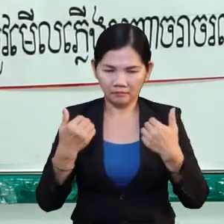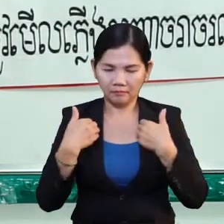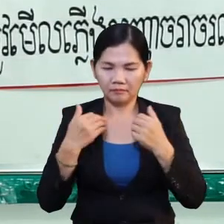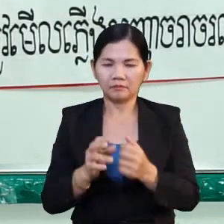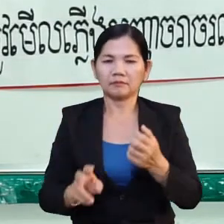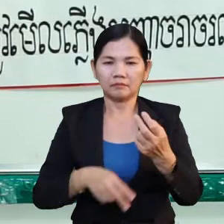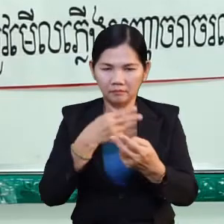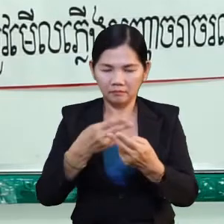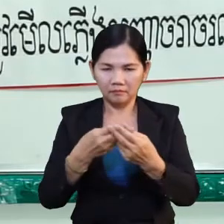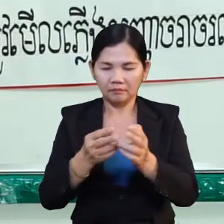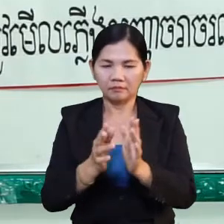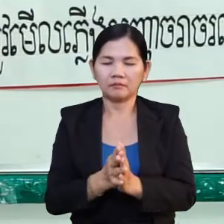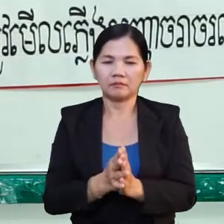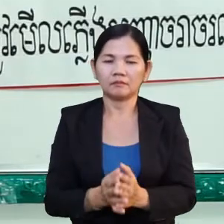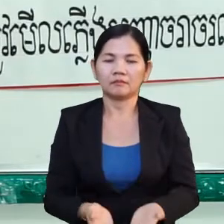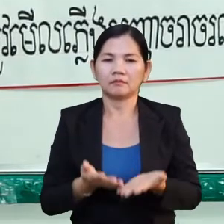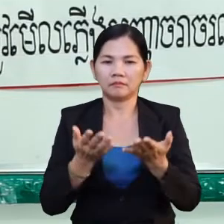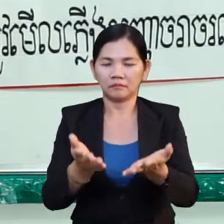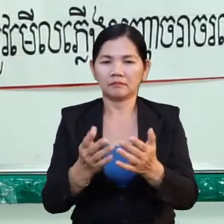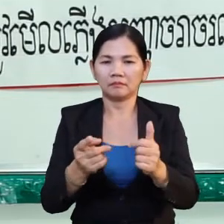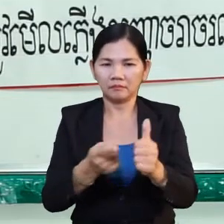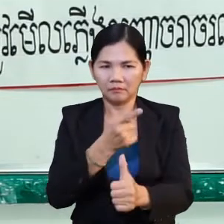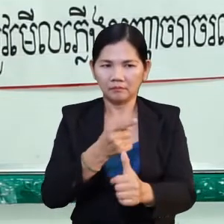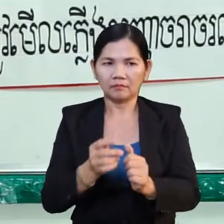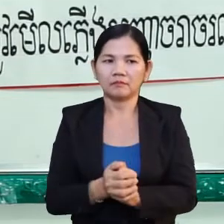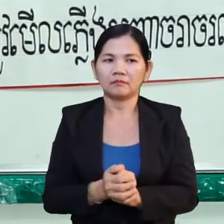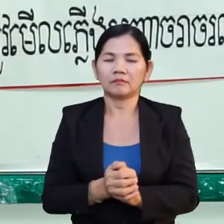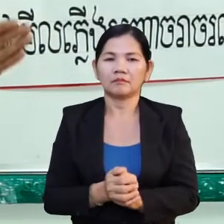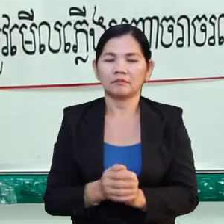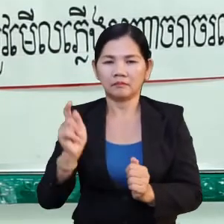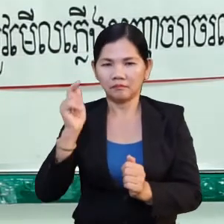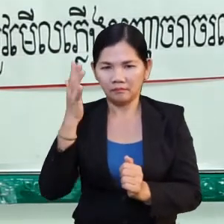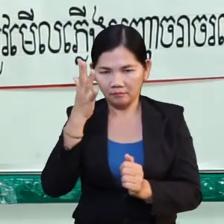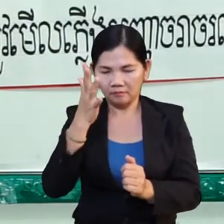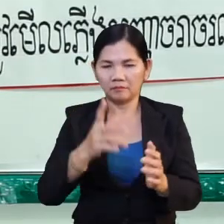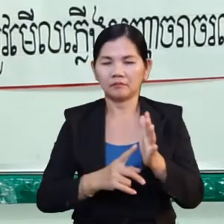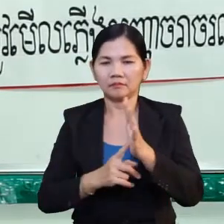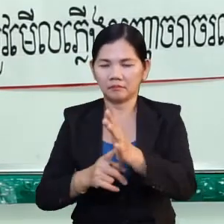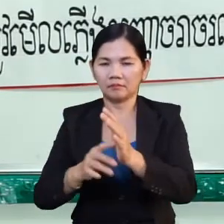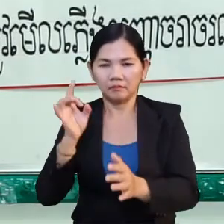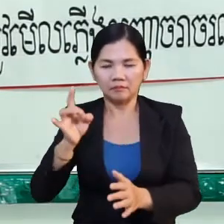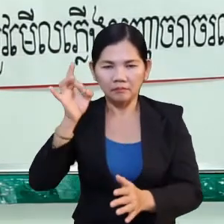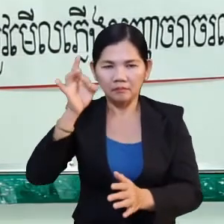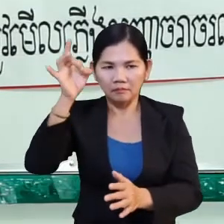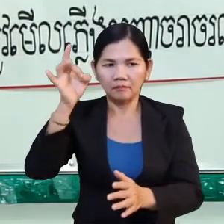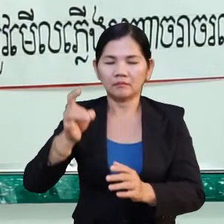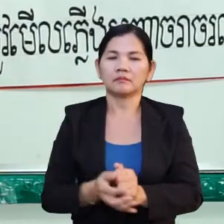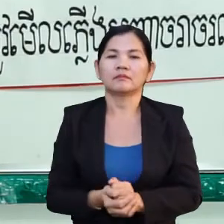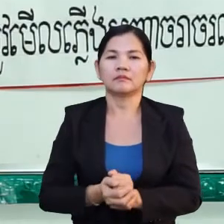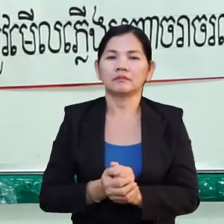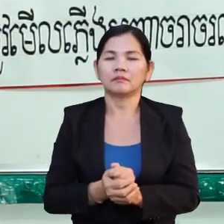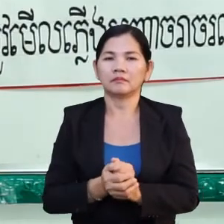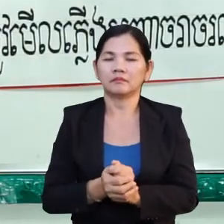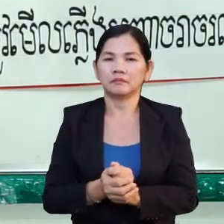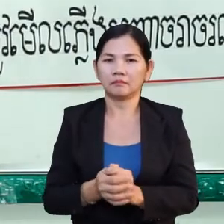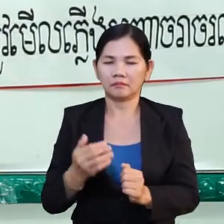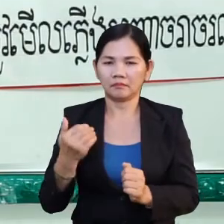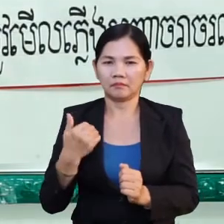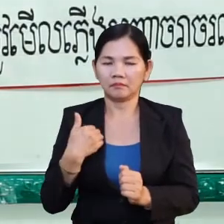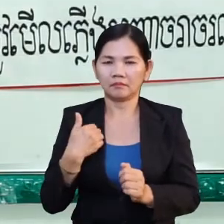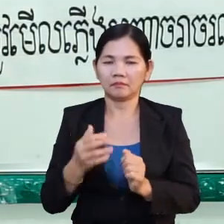um, loud, like con chloud, prap necro moon, like con curl your peep, like a crew bung hand, and pun jolting on me.